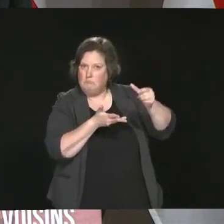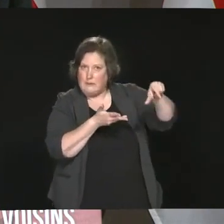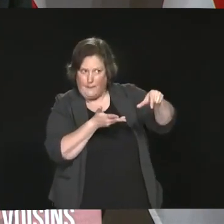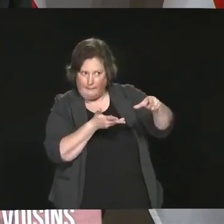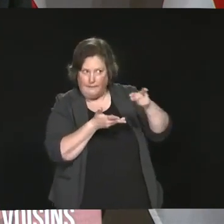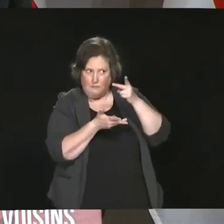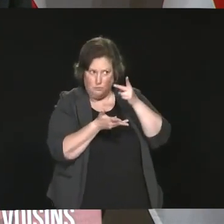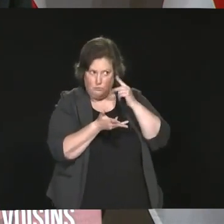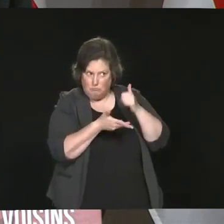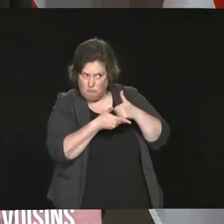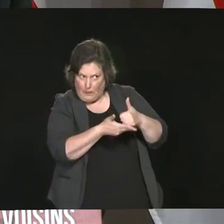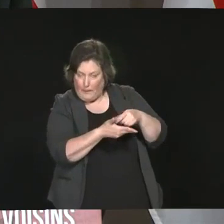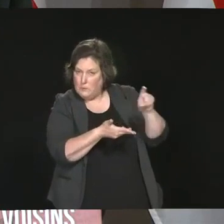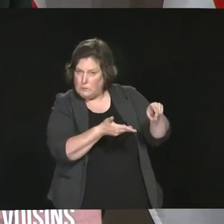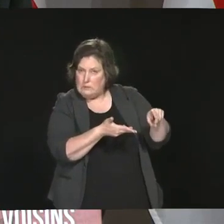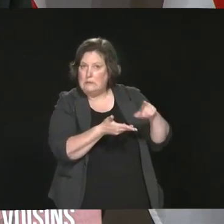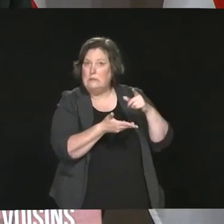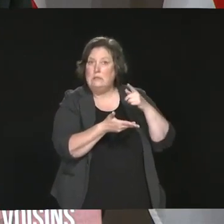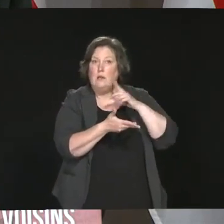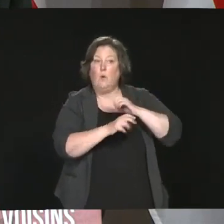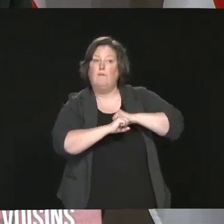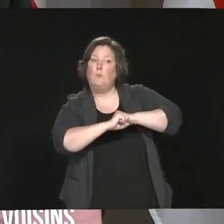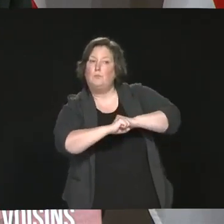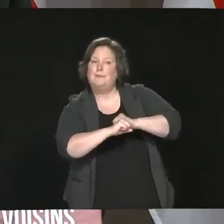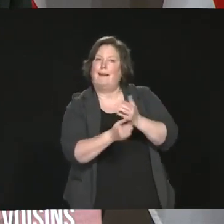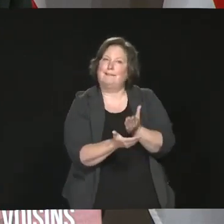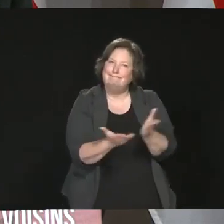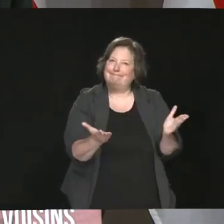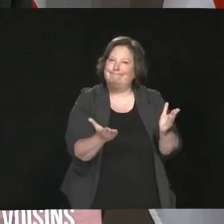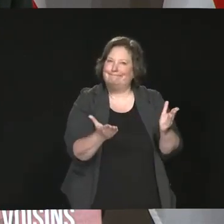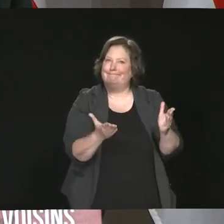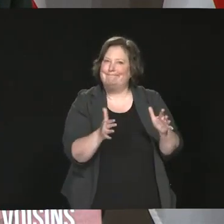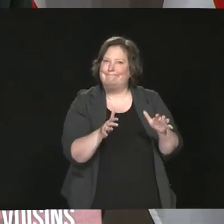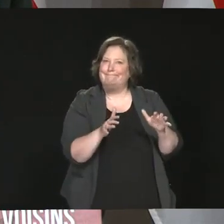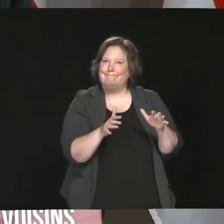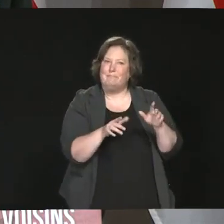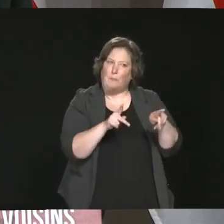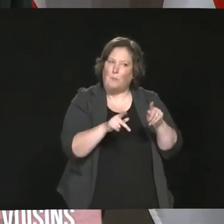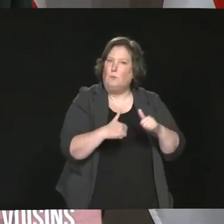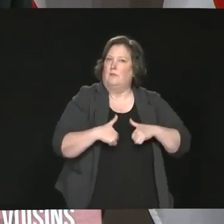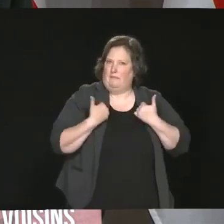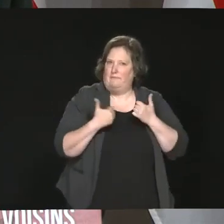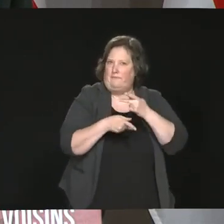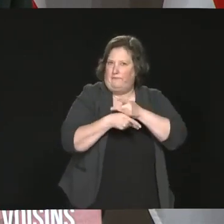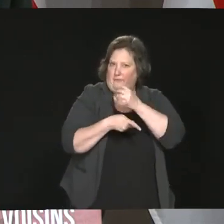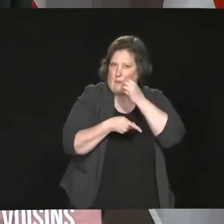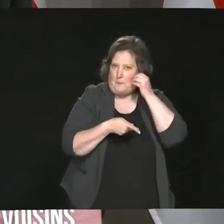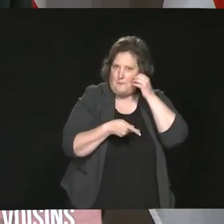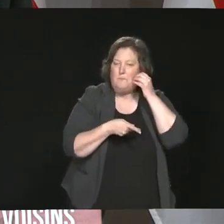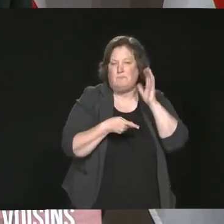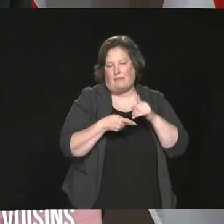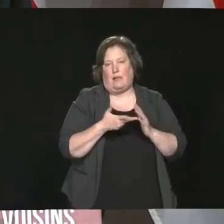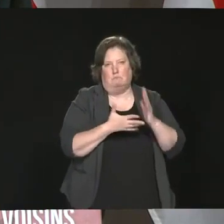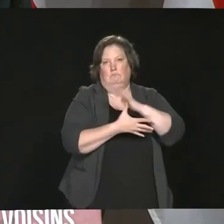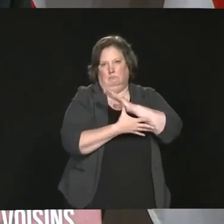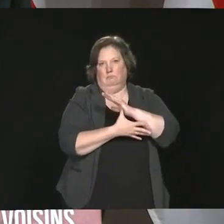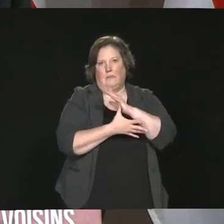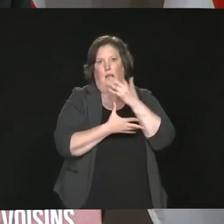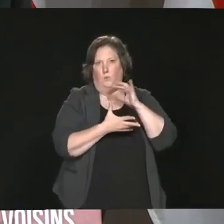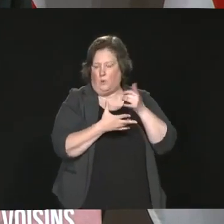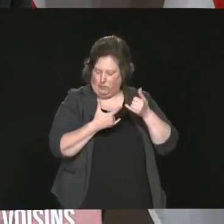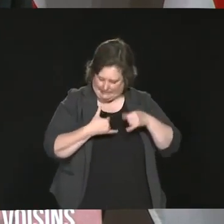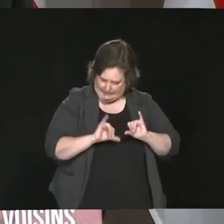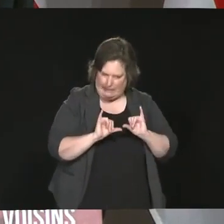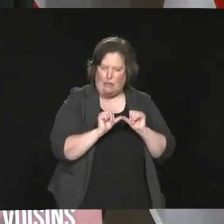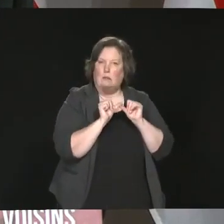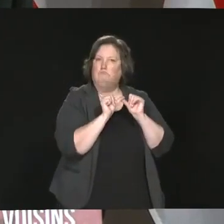safety of Canadians in those long-term care facilities is our priority, and we'll continue to work hard with Quebec and work